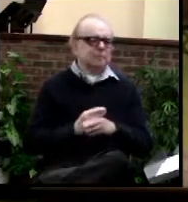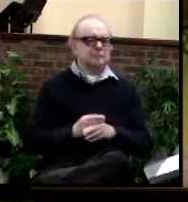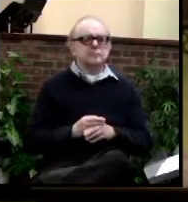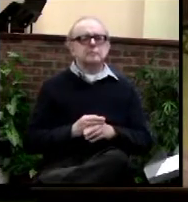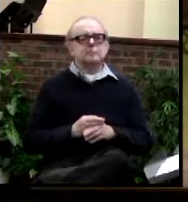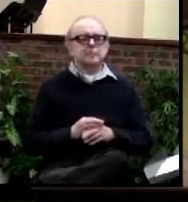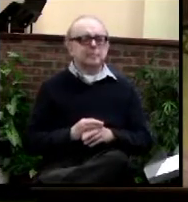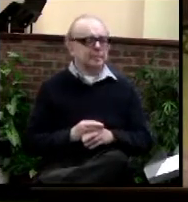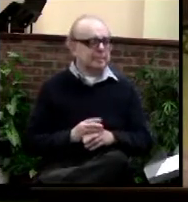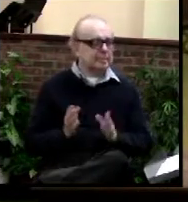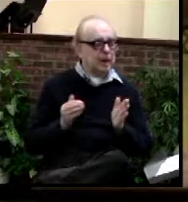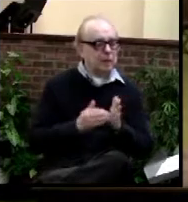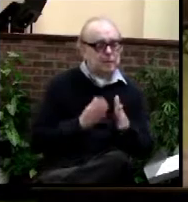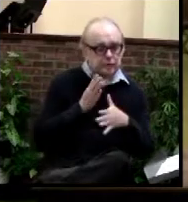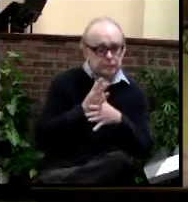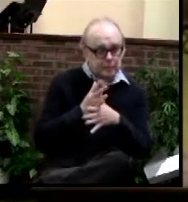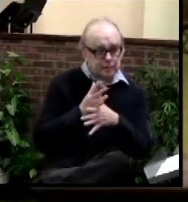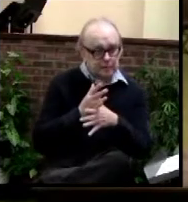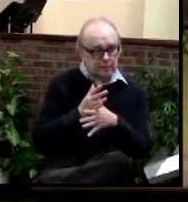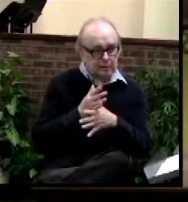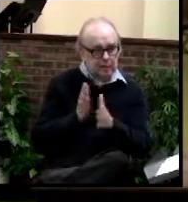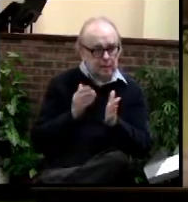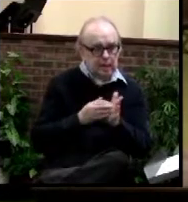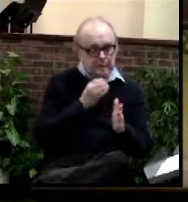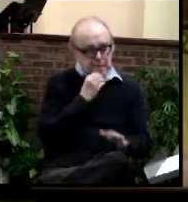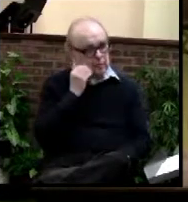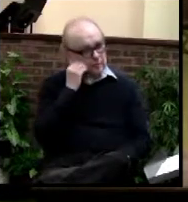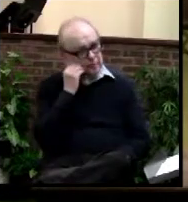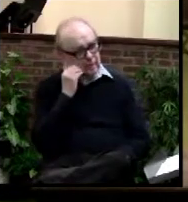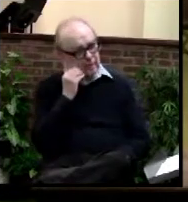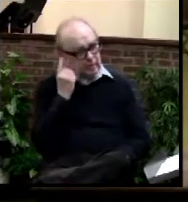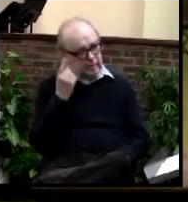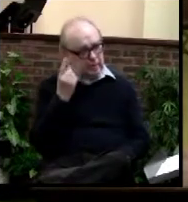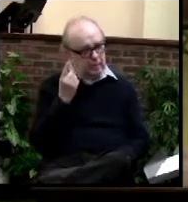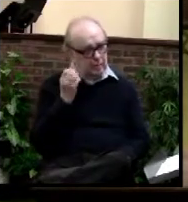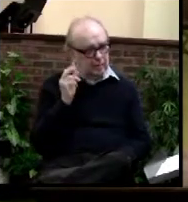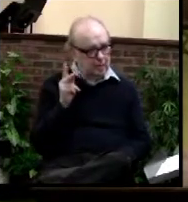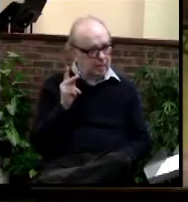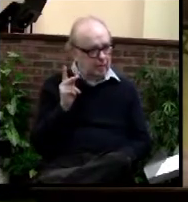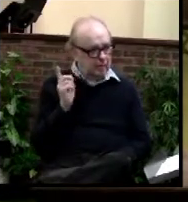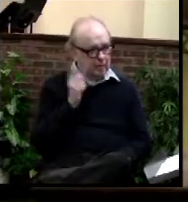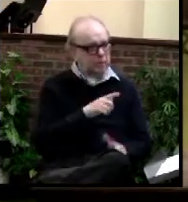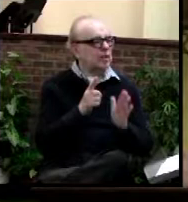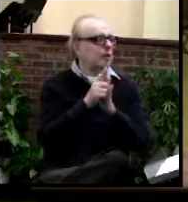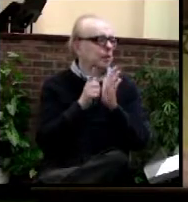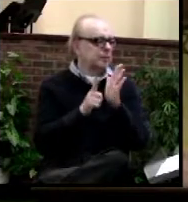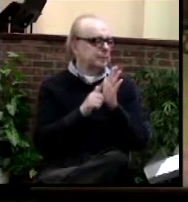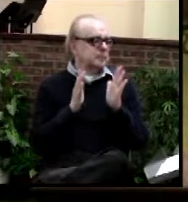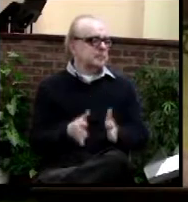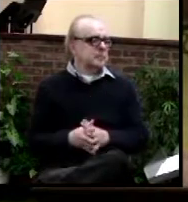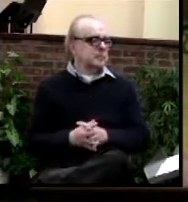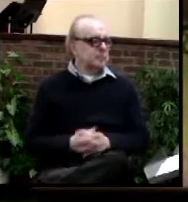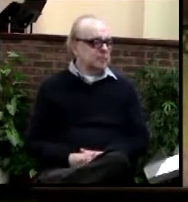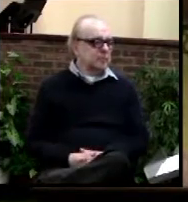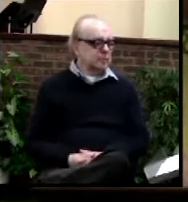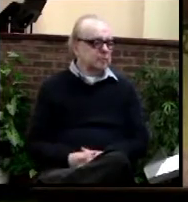I went back to Germany, came back home, thinking that, okay, we're going to go to the lawyer. We'll get